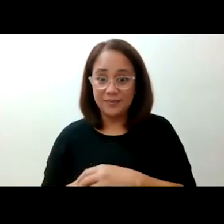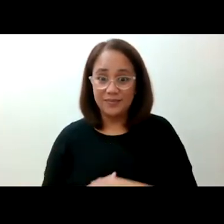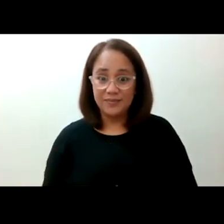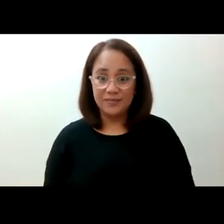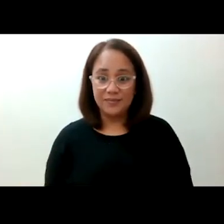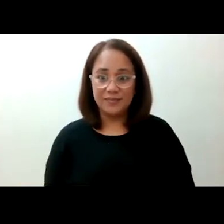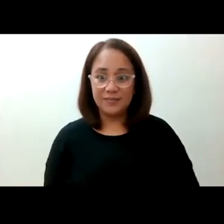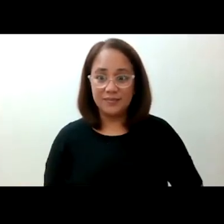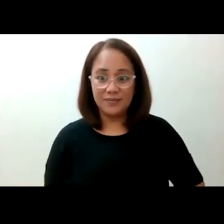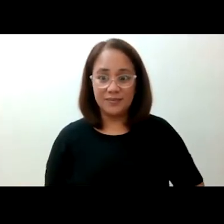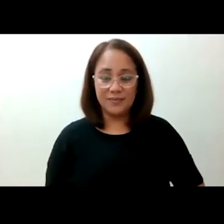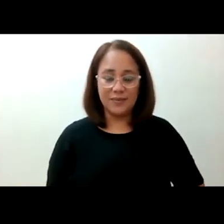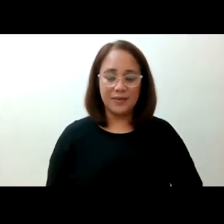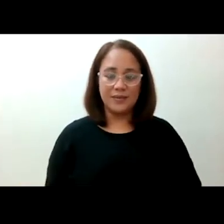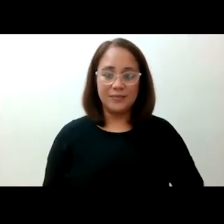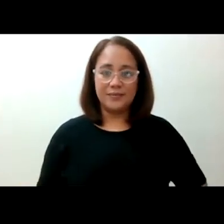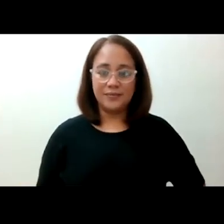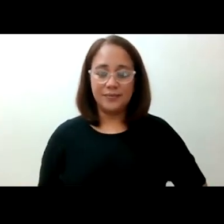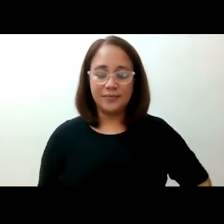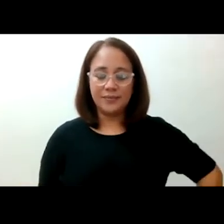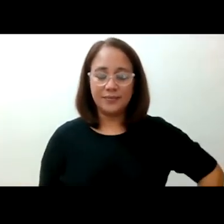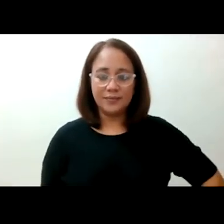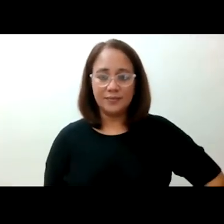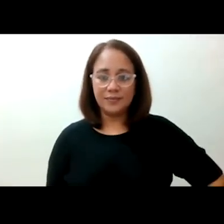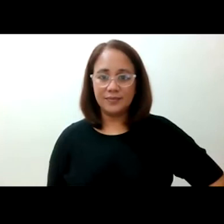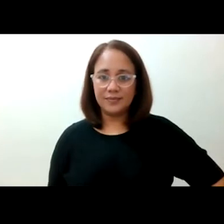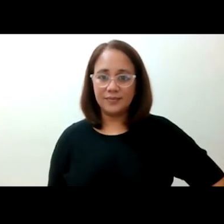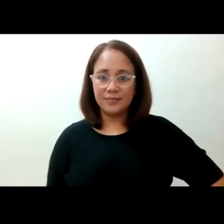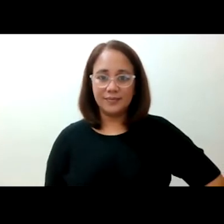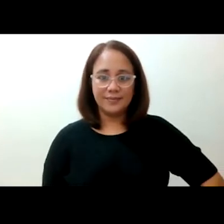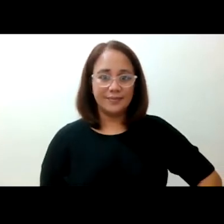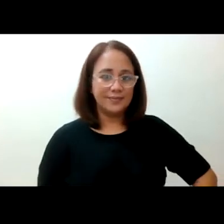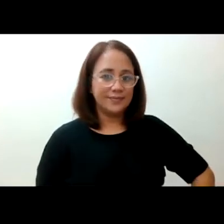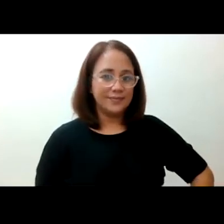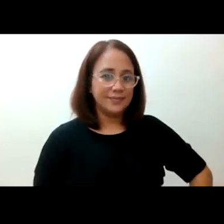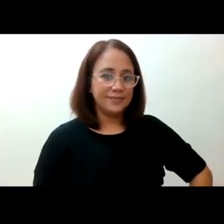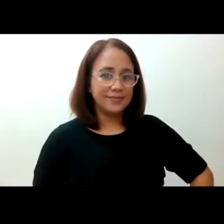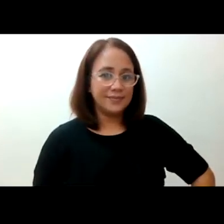So you can decide yes. which way you want to do that.